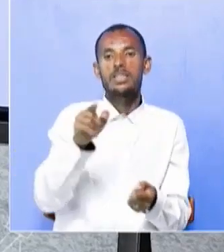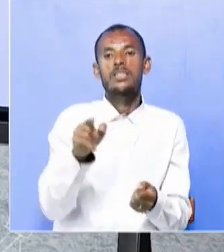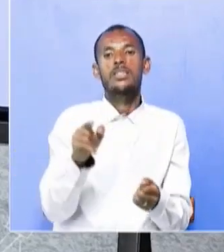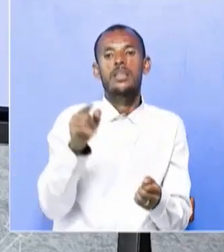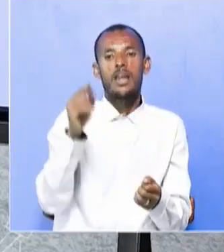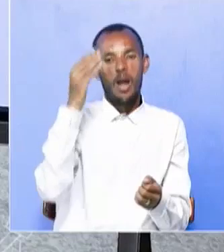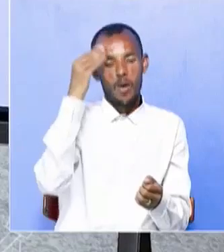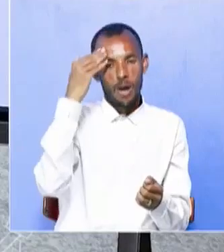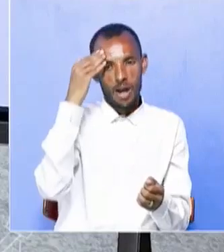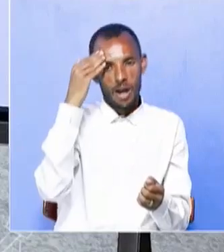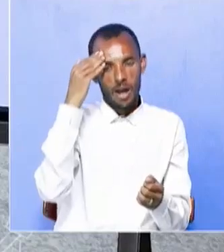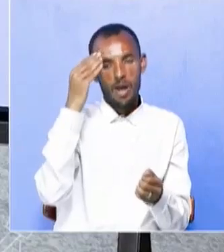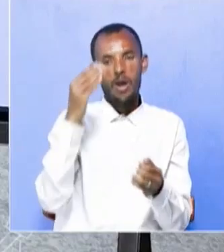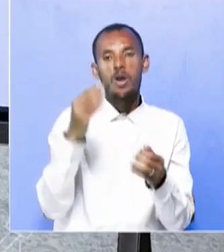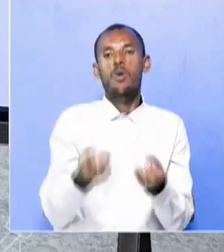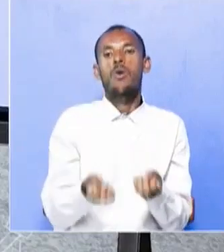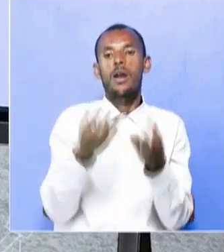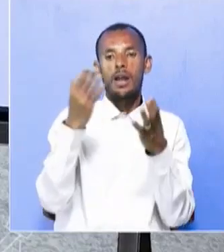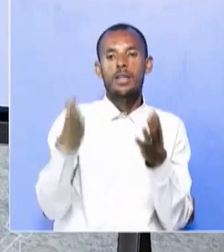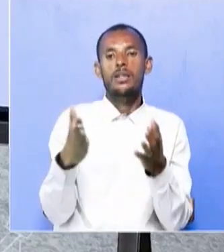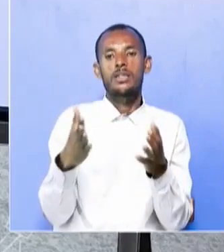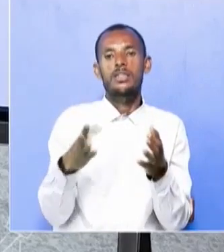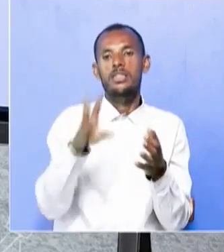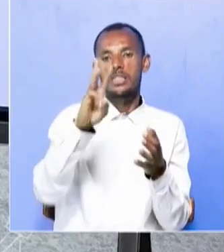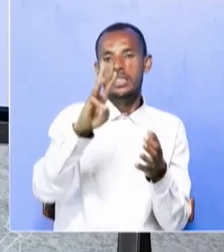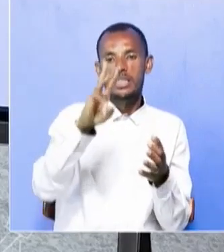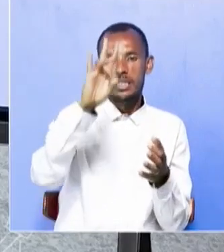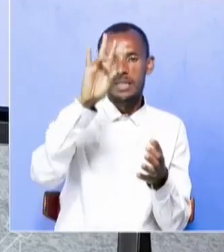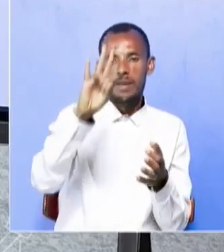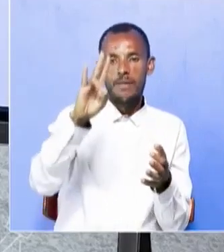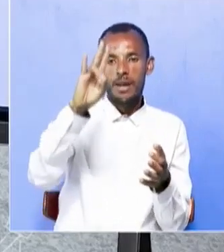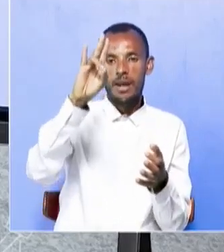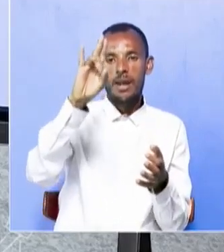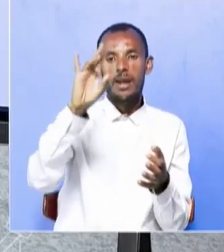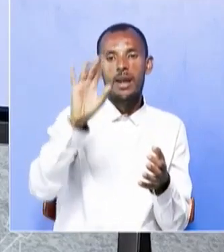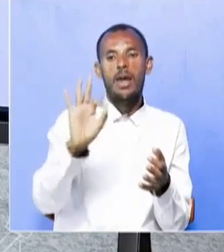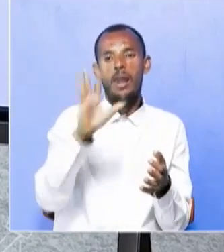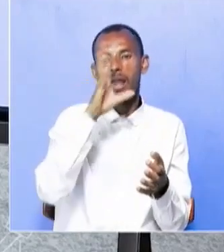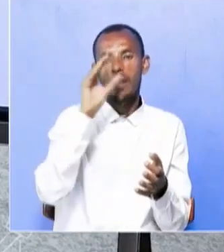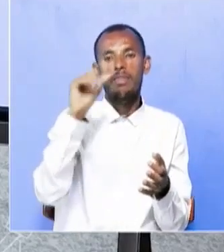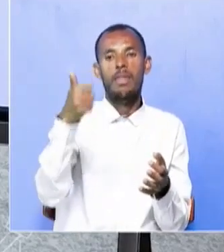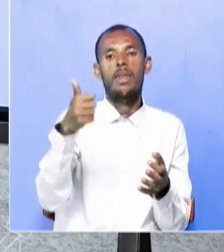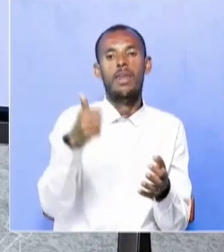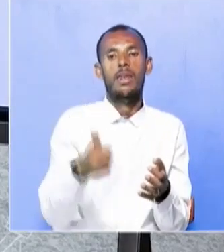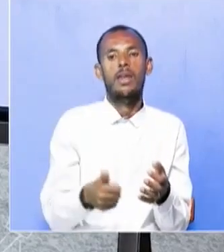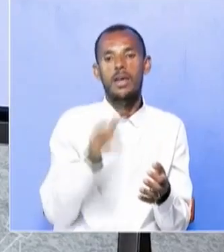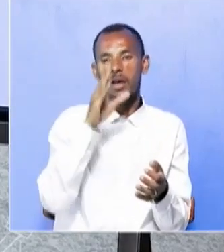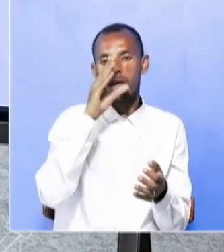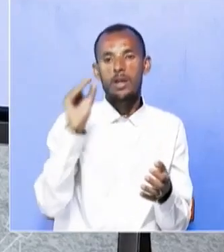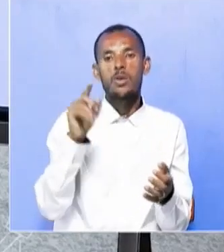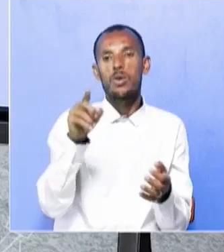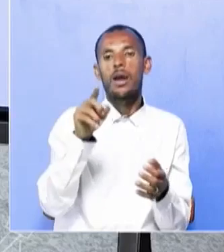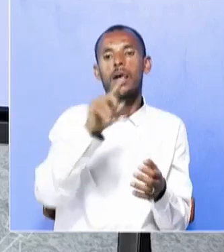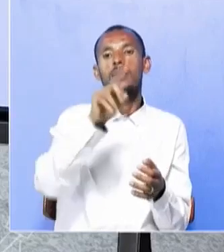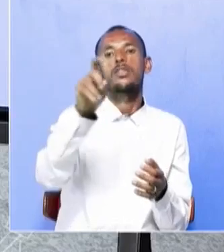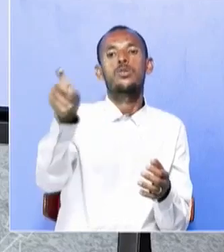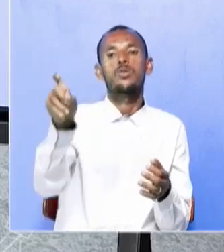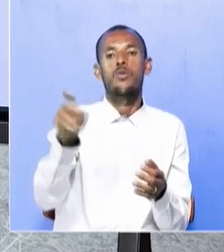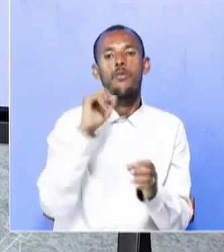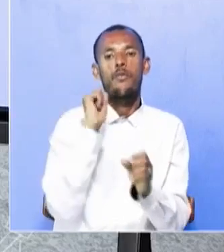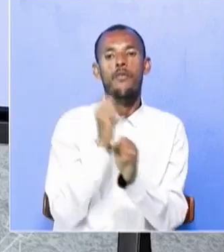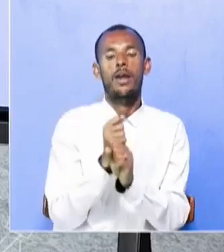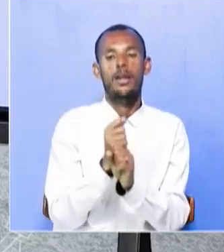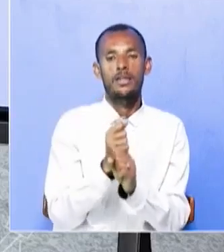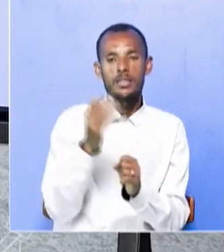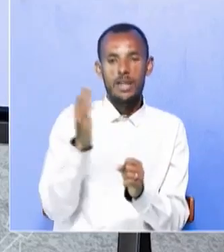known quadrilateral whose sides are 6, 7, 9, and 10. And you are asked to find